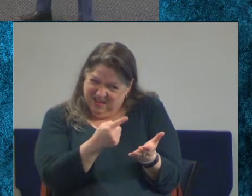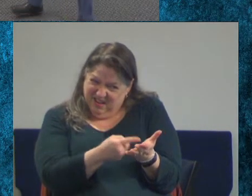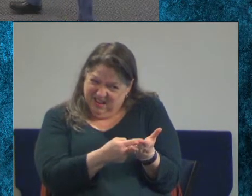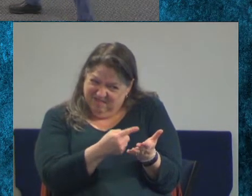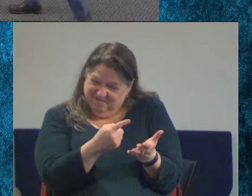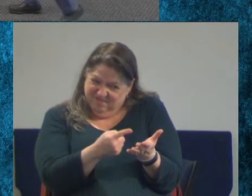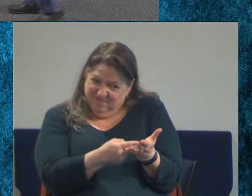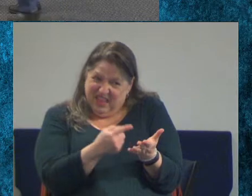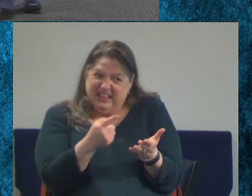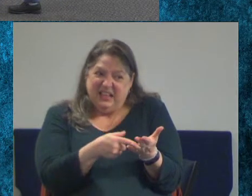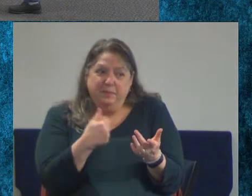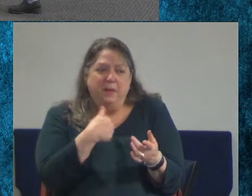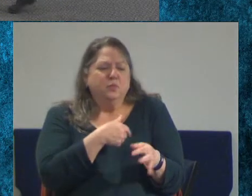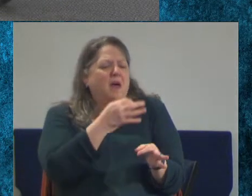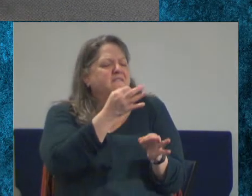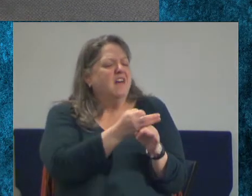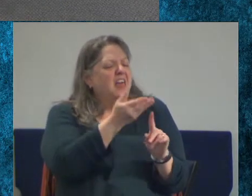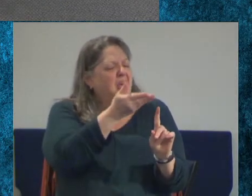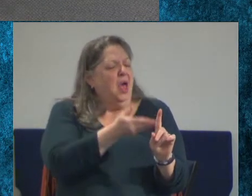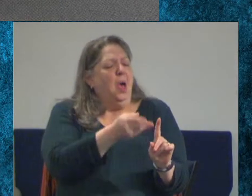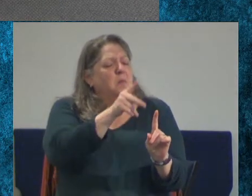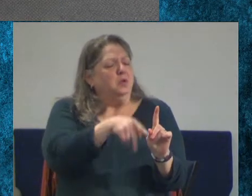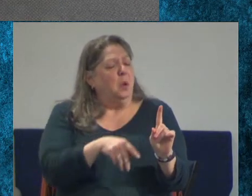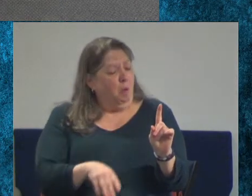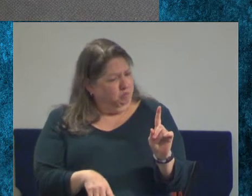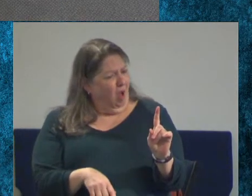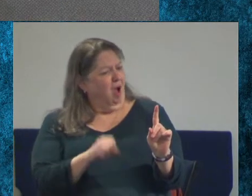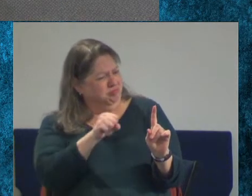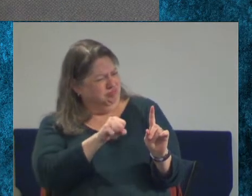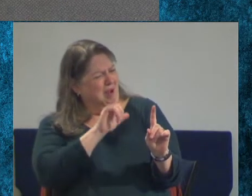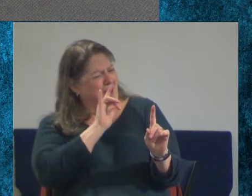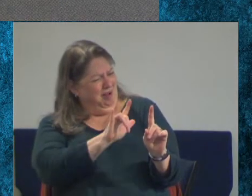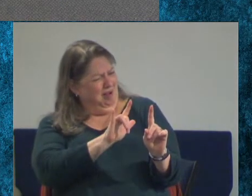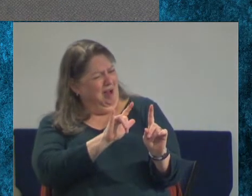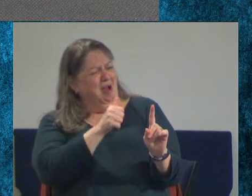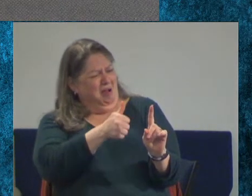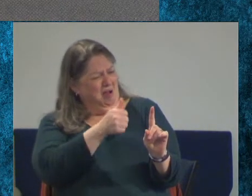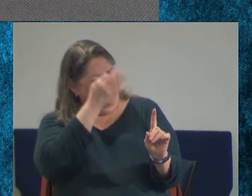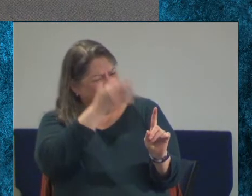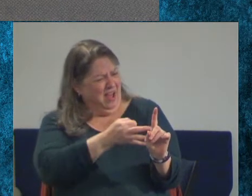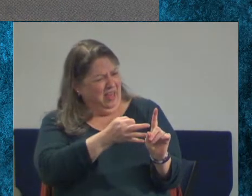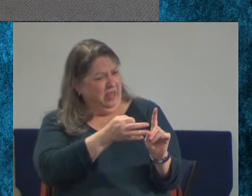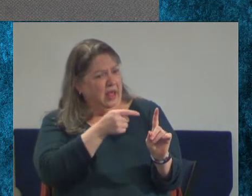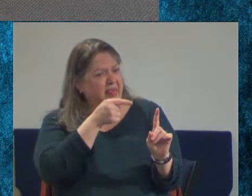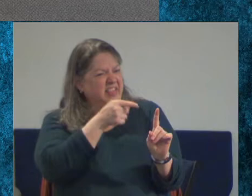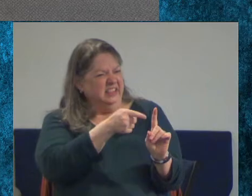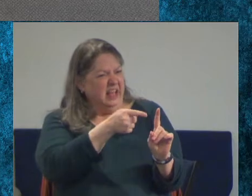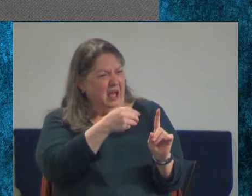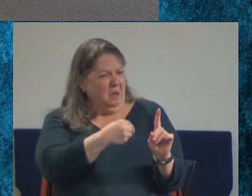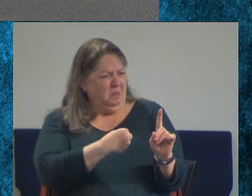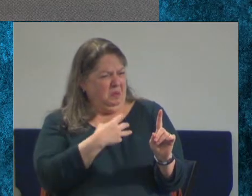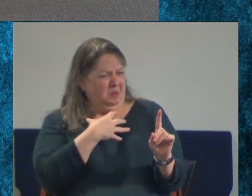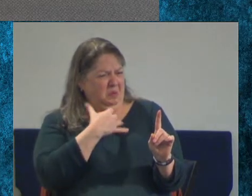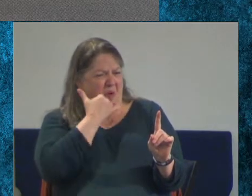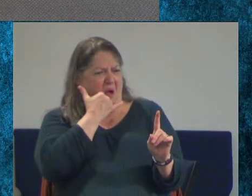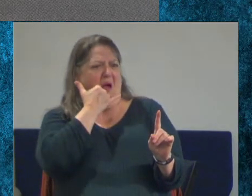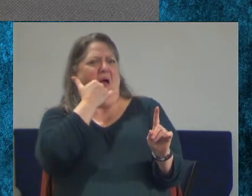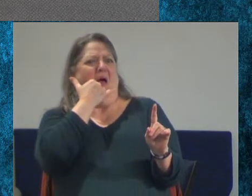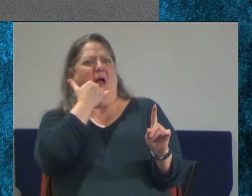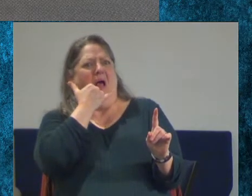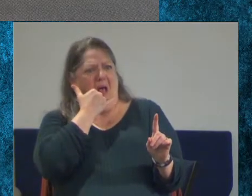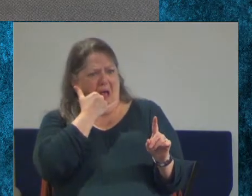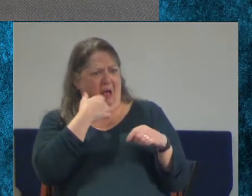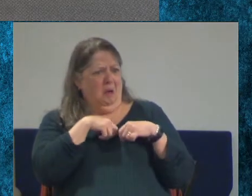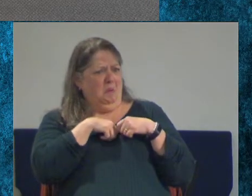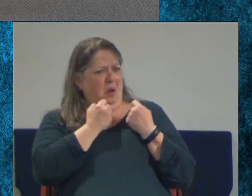faith in a person, to put all your faith in a person, and then that person lets you down? And